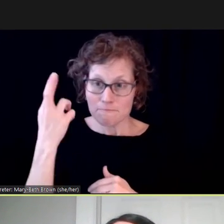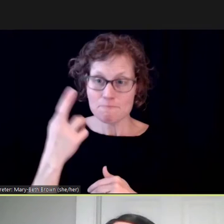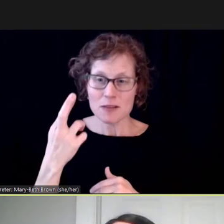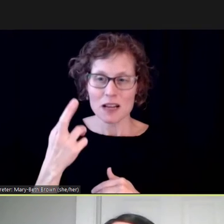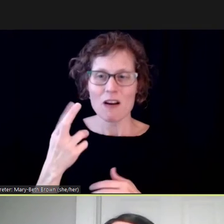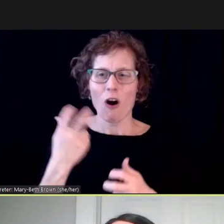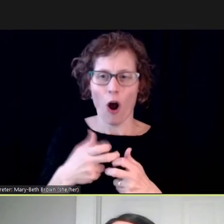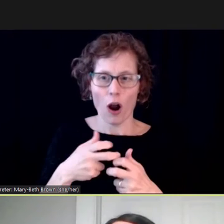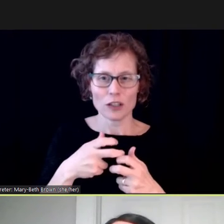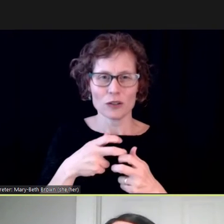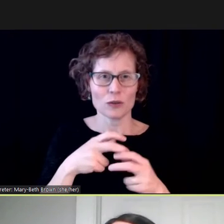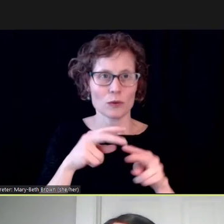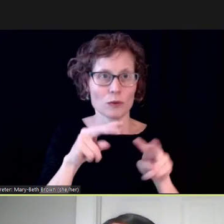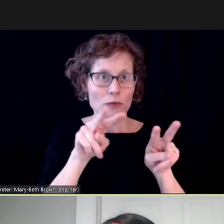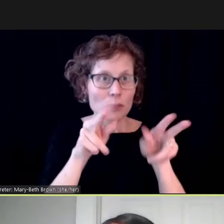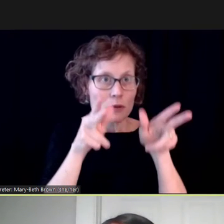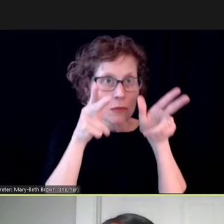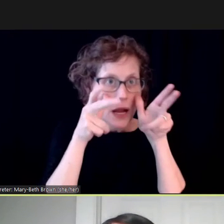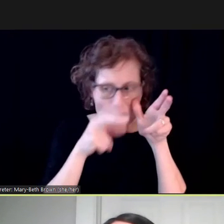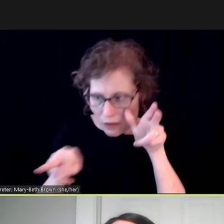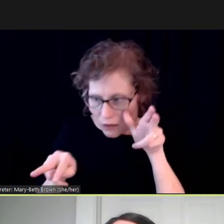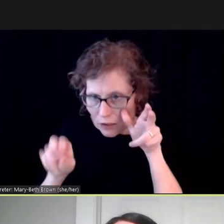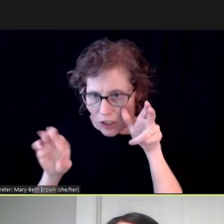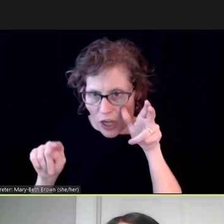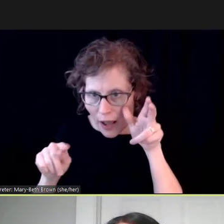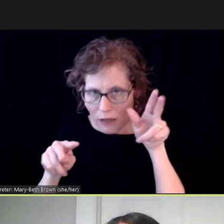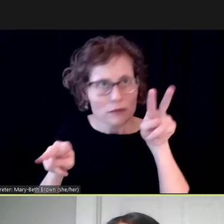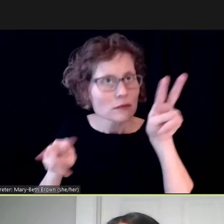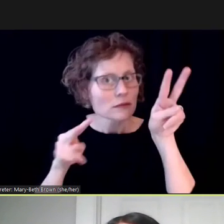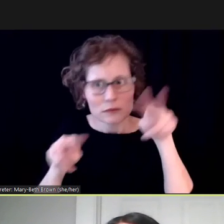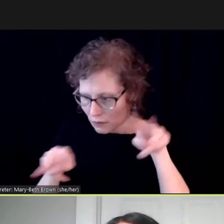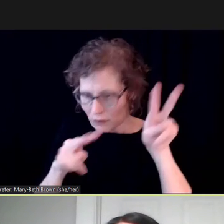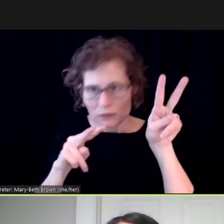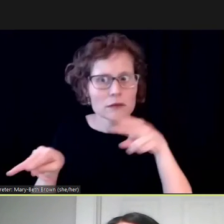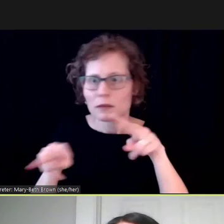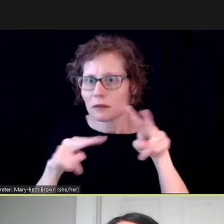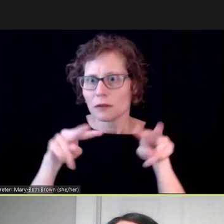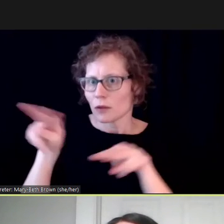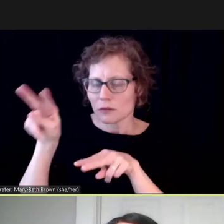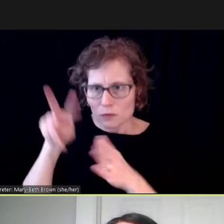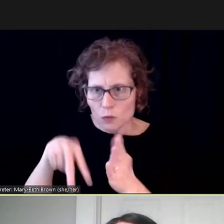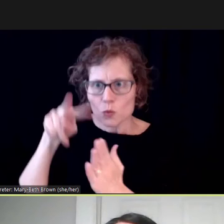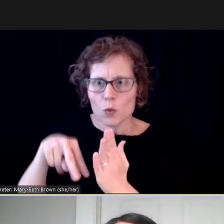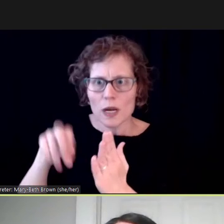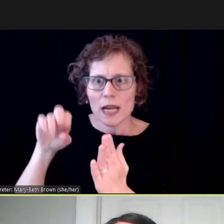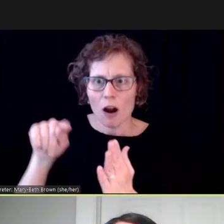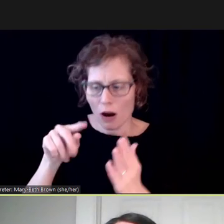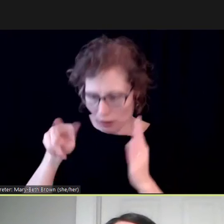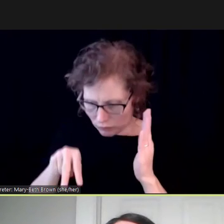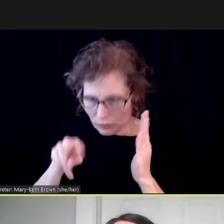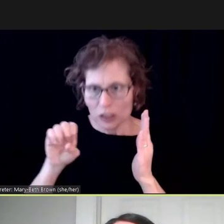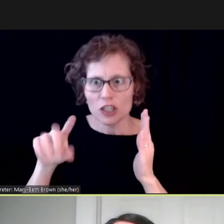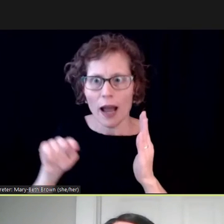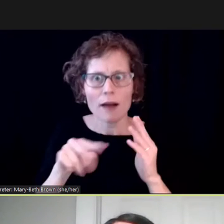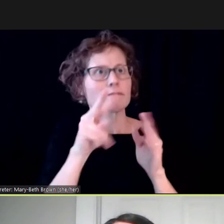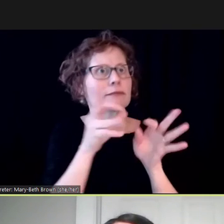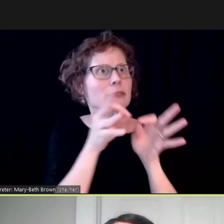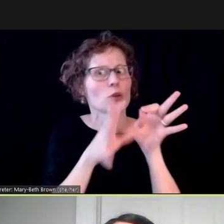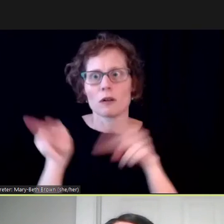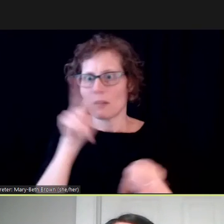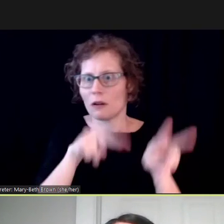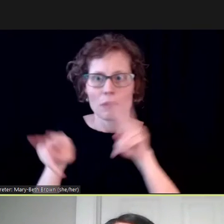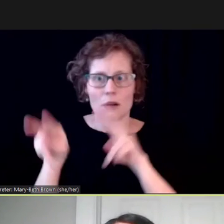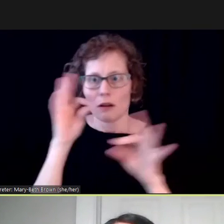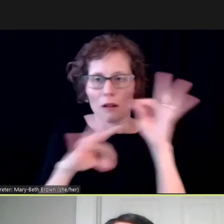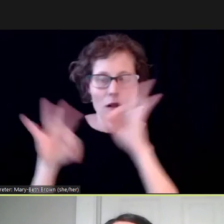hard to pay attention to the chat feature as well as watch the cart transcript and the interpreter at the same time. So that